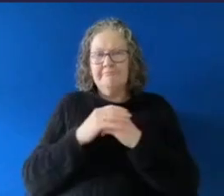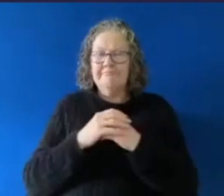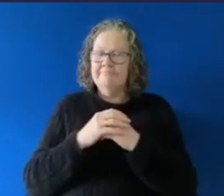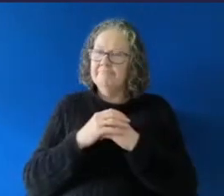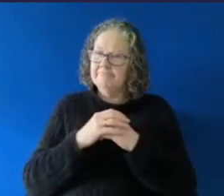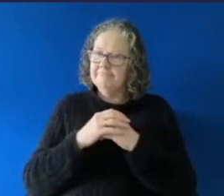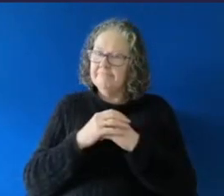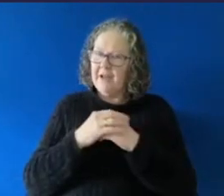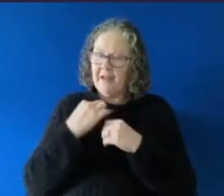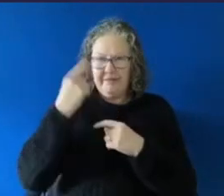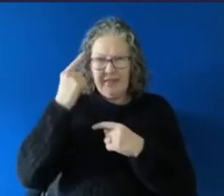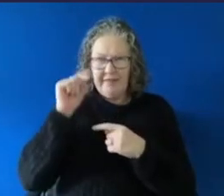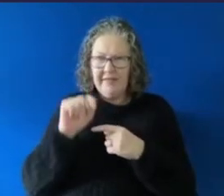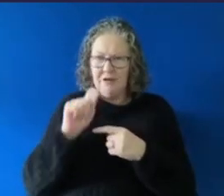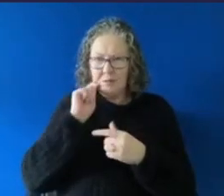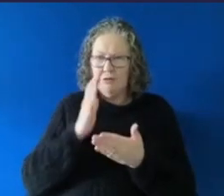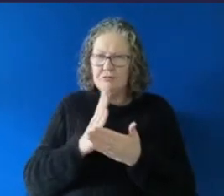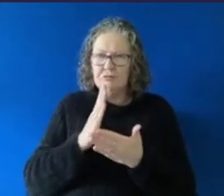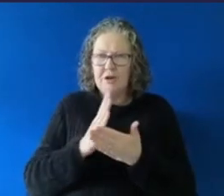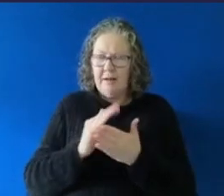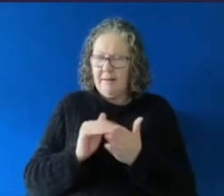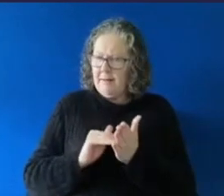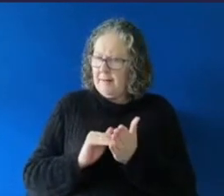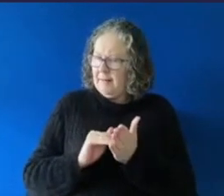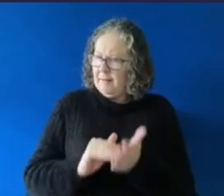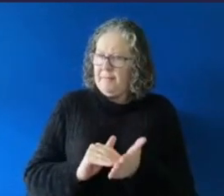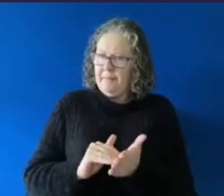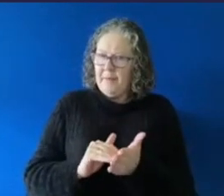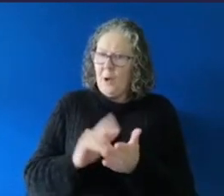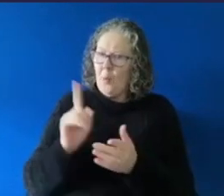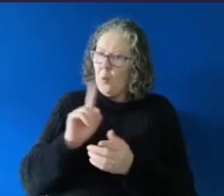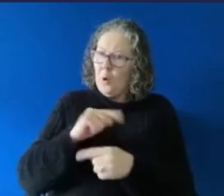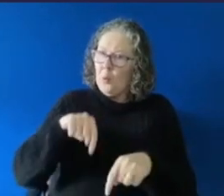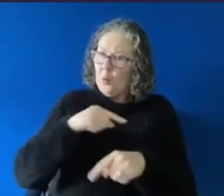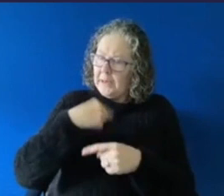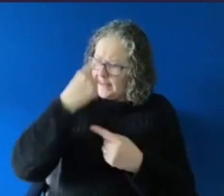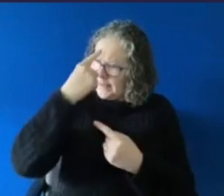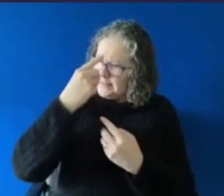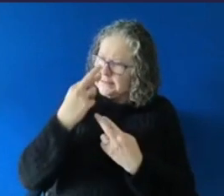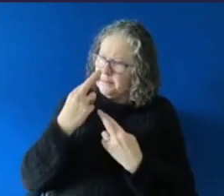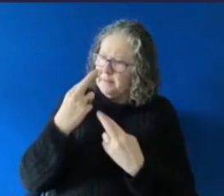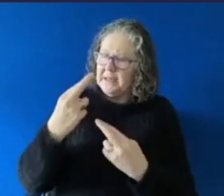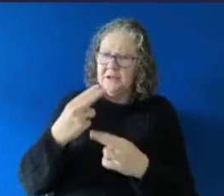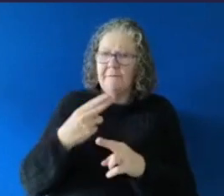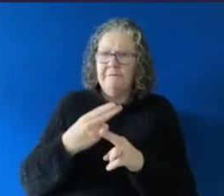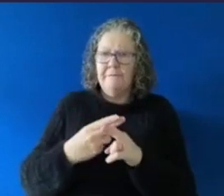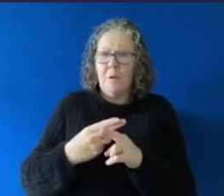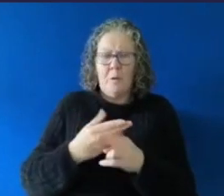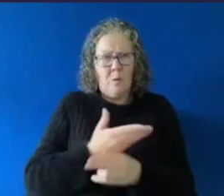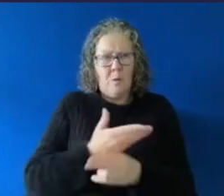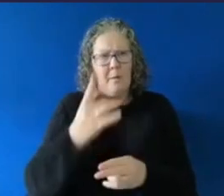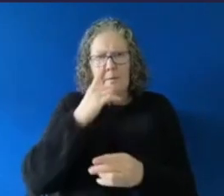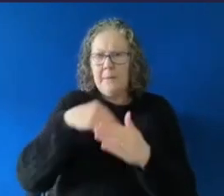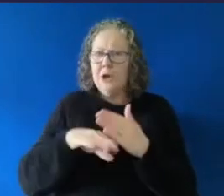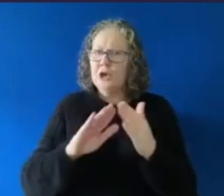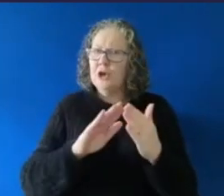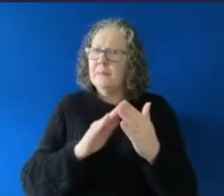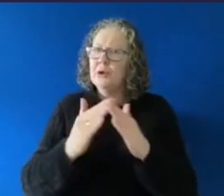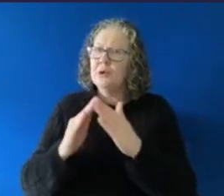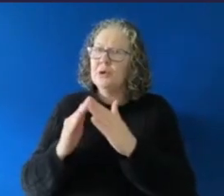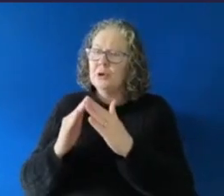is what is going to really significantly change expectations of our community for the future of people